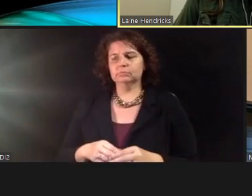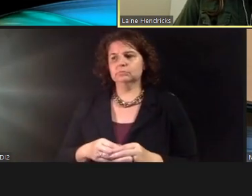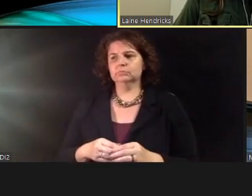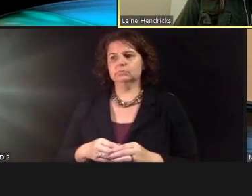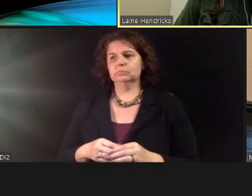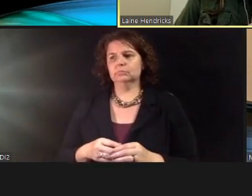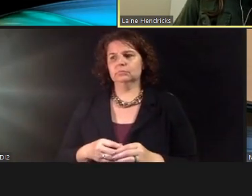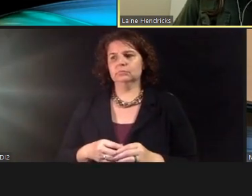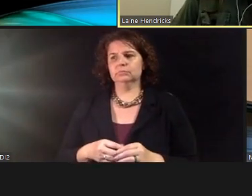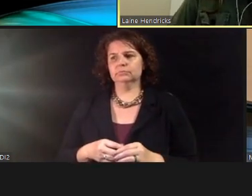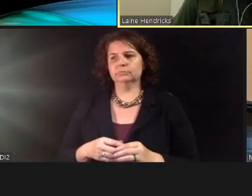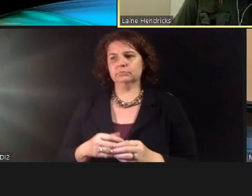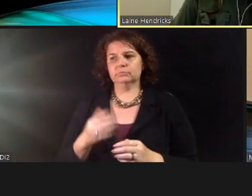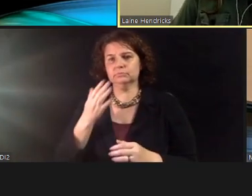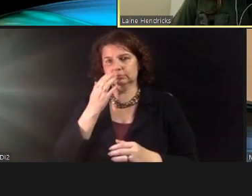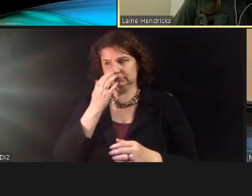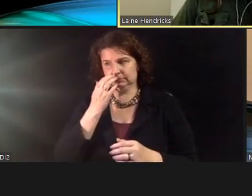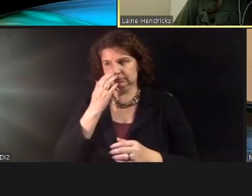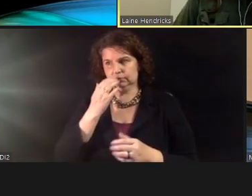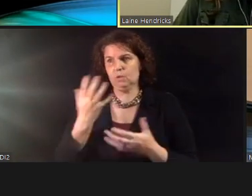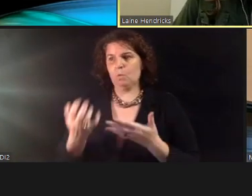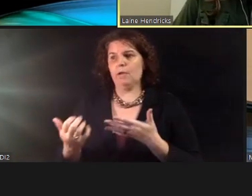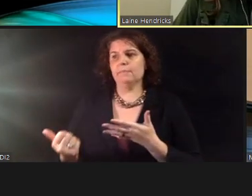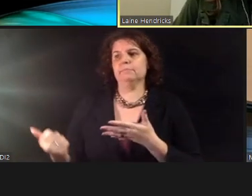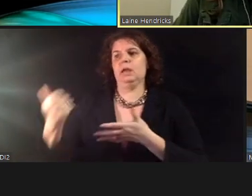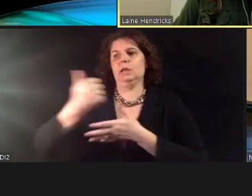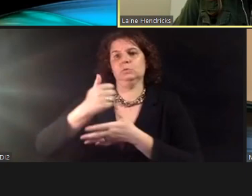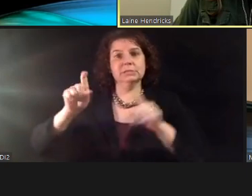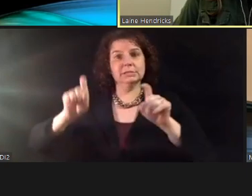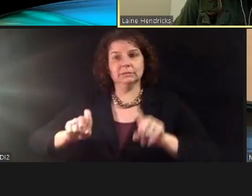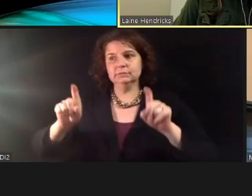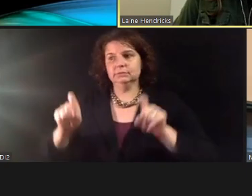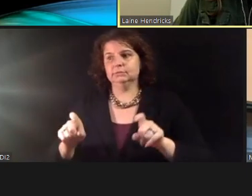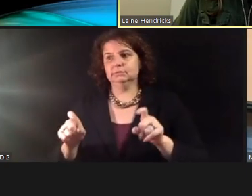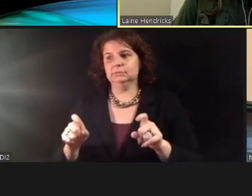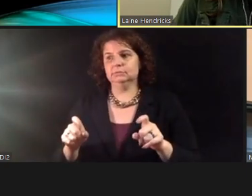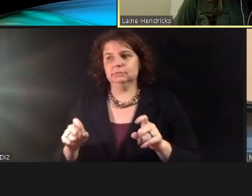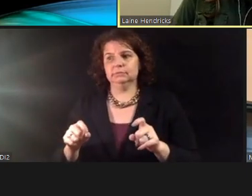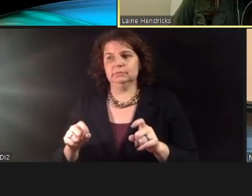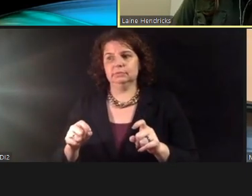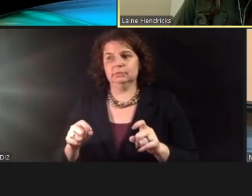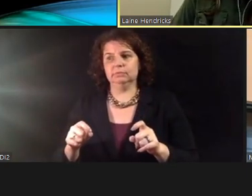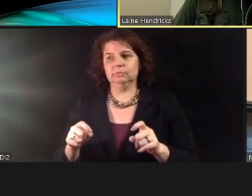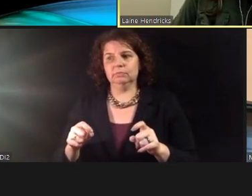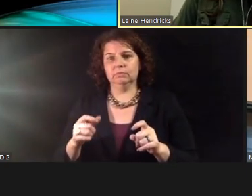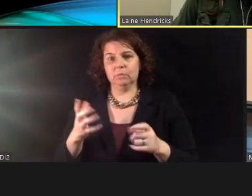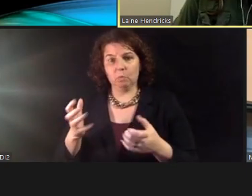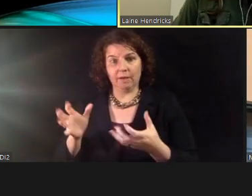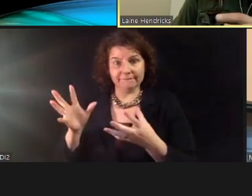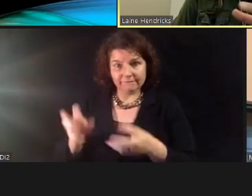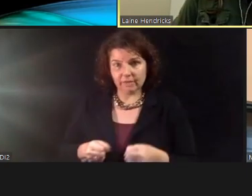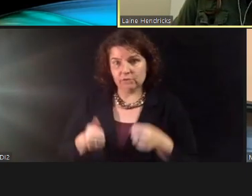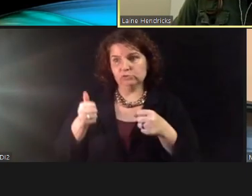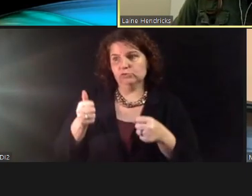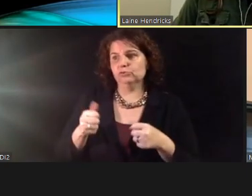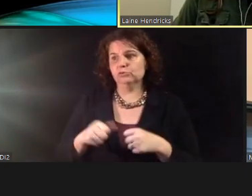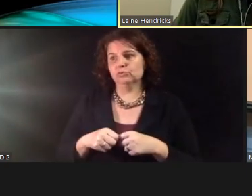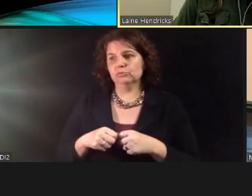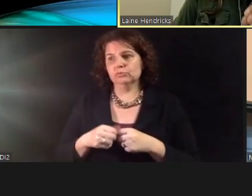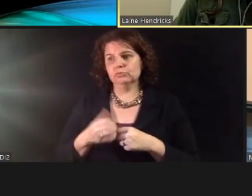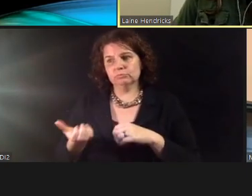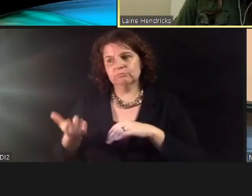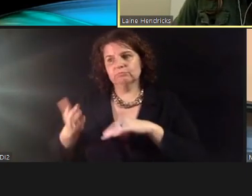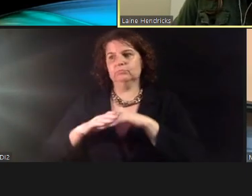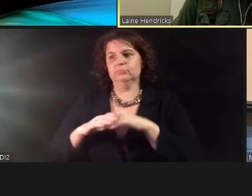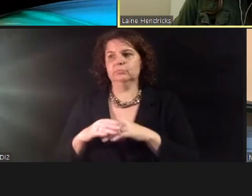prioritize testing, it sounded like, for people that needed to get it. So can you elaborate? You mentioned kind of shunting people into testing. Who are